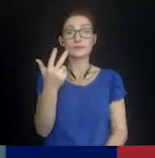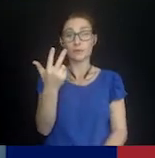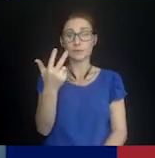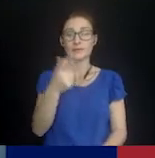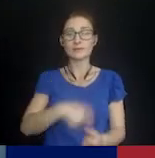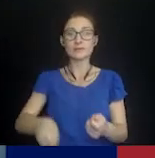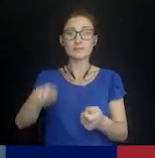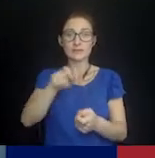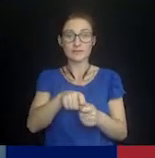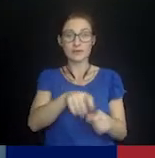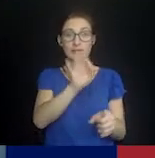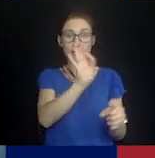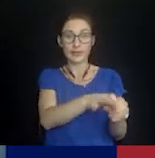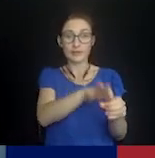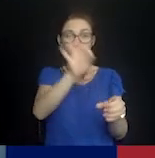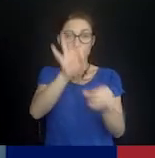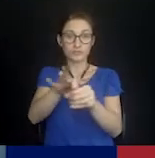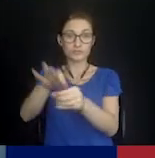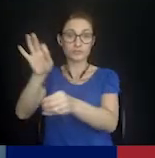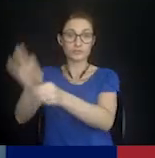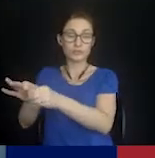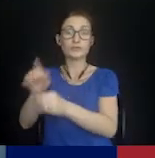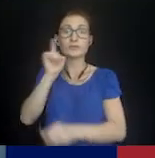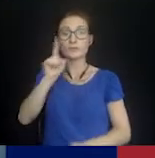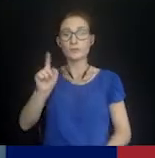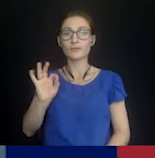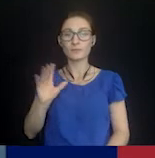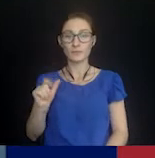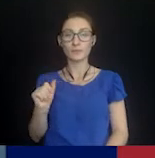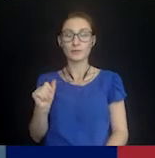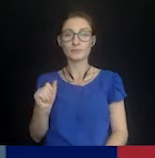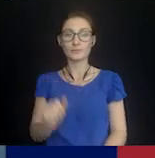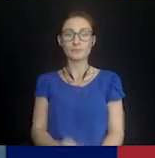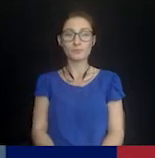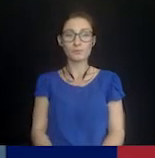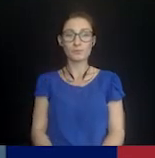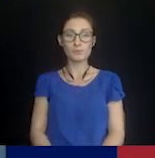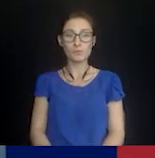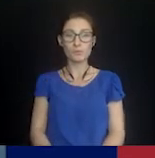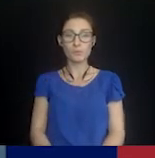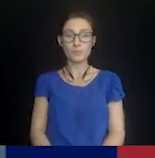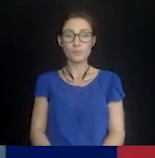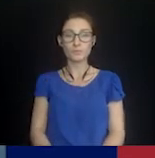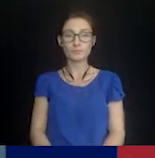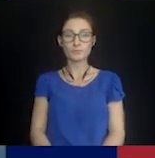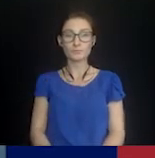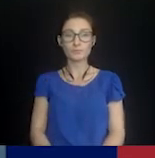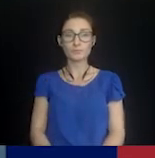three specific races in Florida: